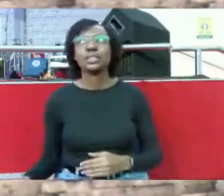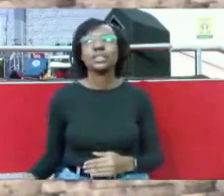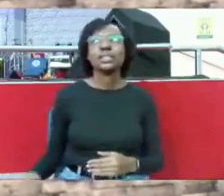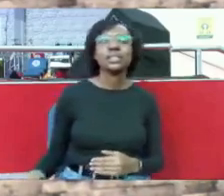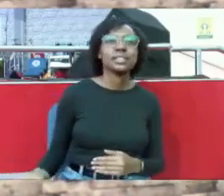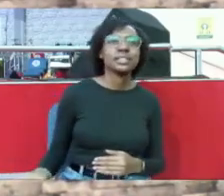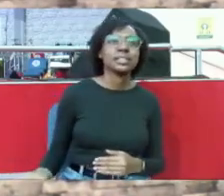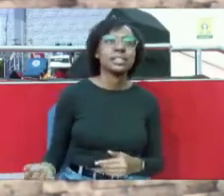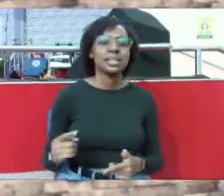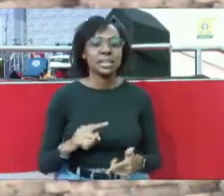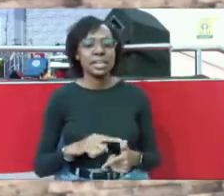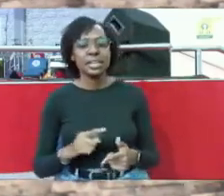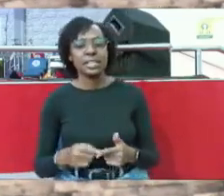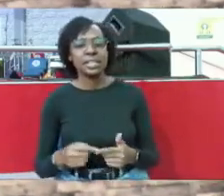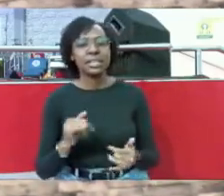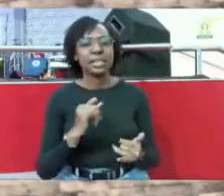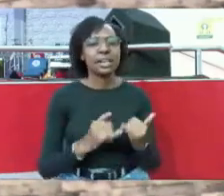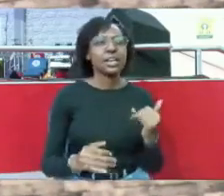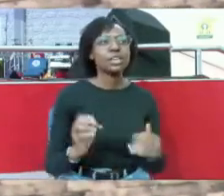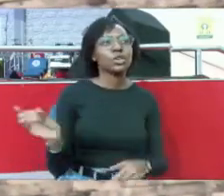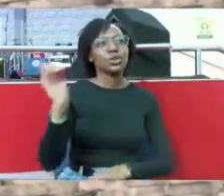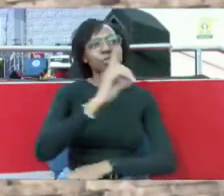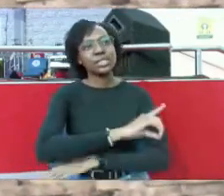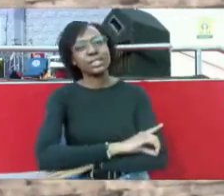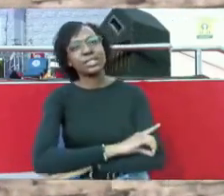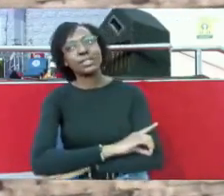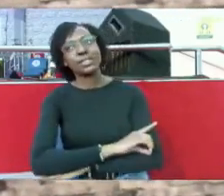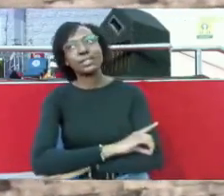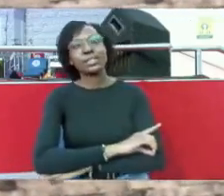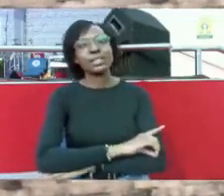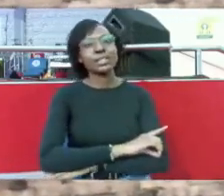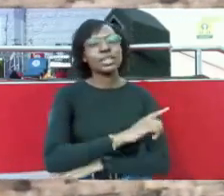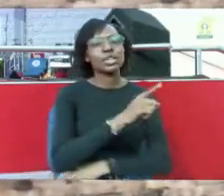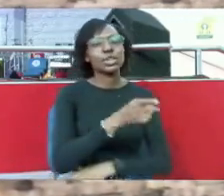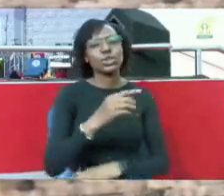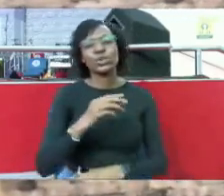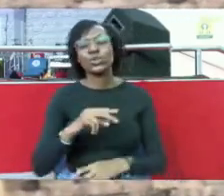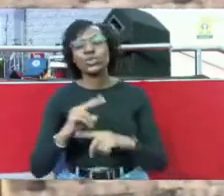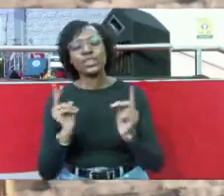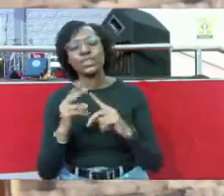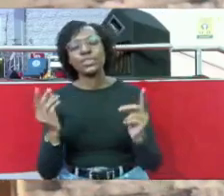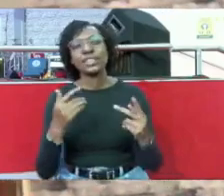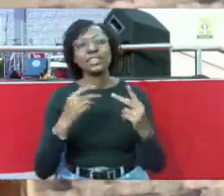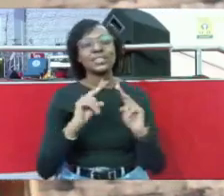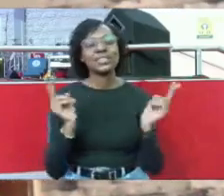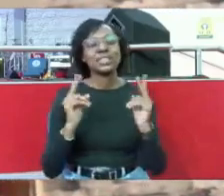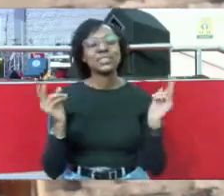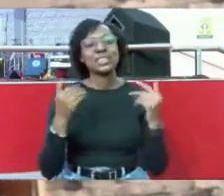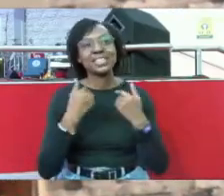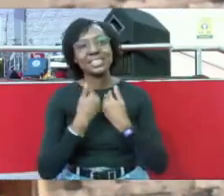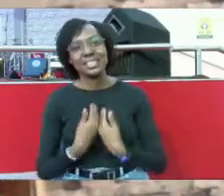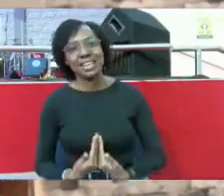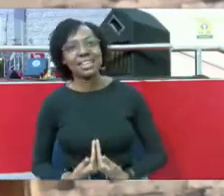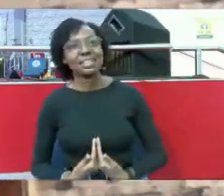and at the end of the day, by the time the evening is coming, you're very, very tired.